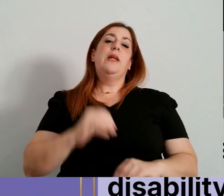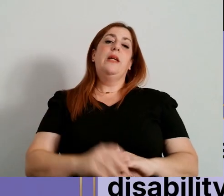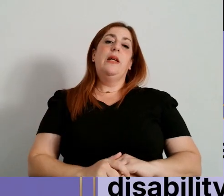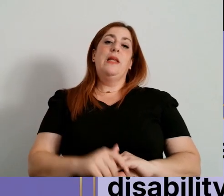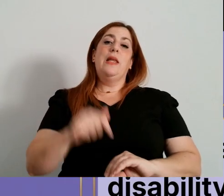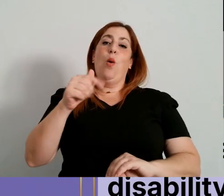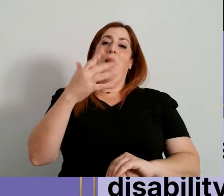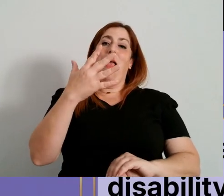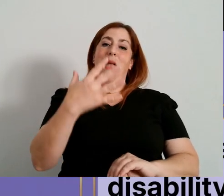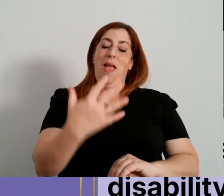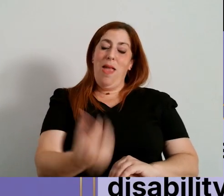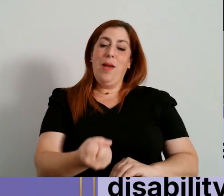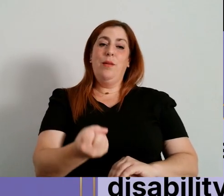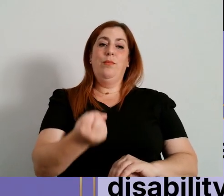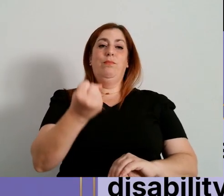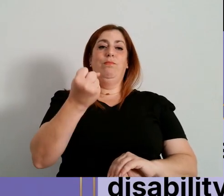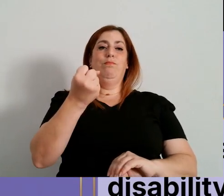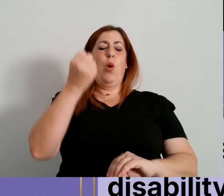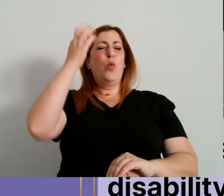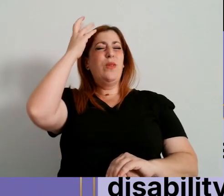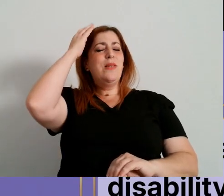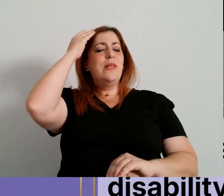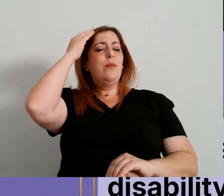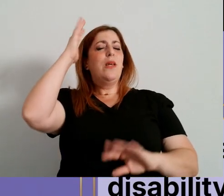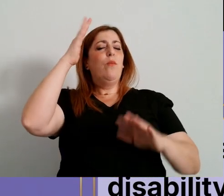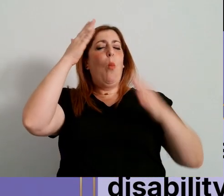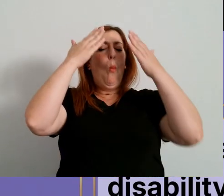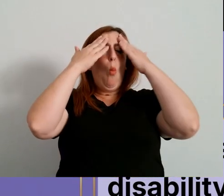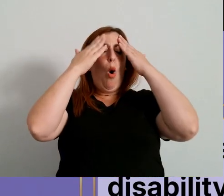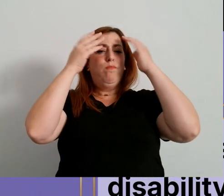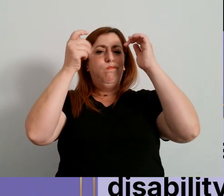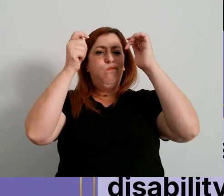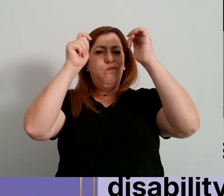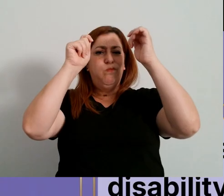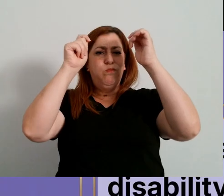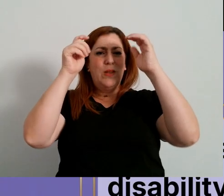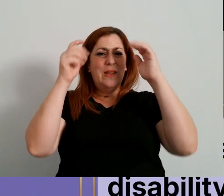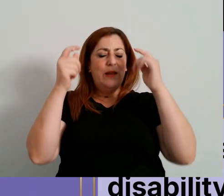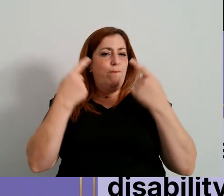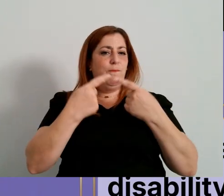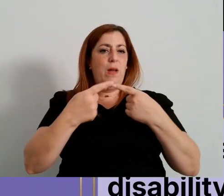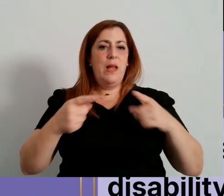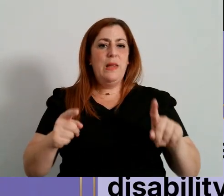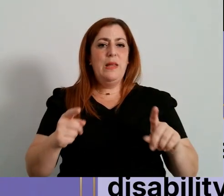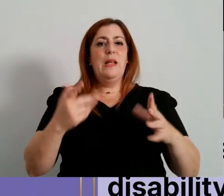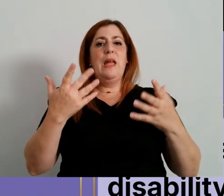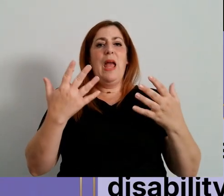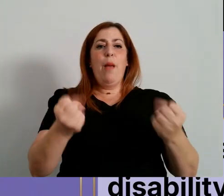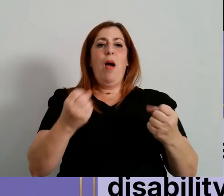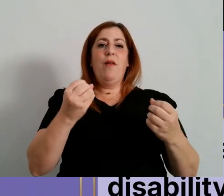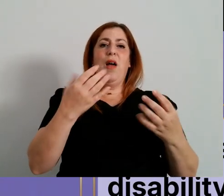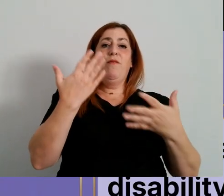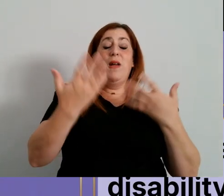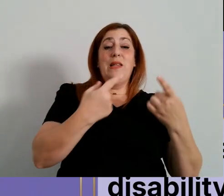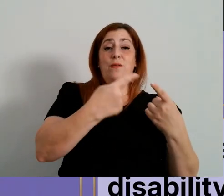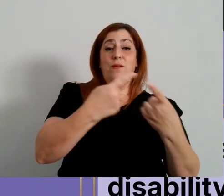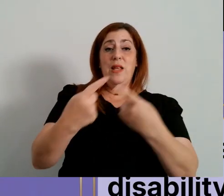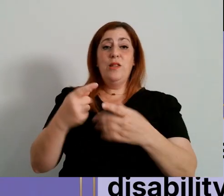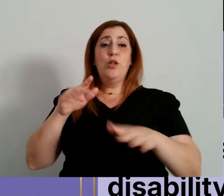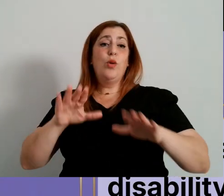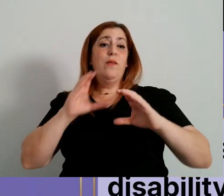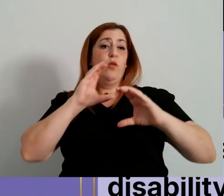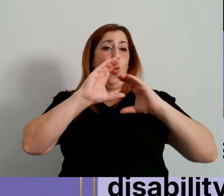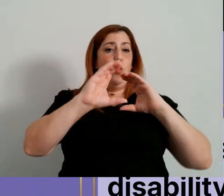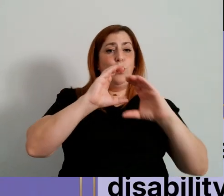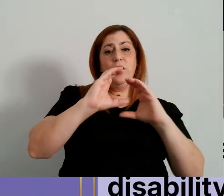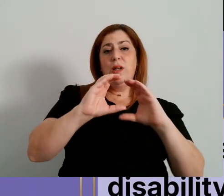that usually has traits such as differences in communication, specialized and intense interests or focus, stimming, and differences